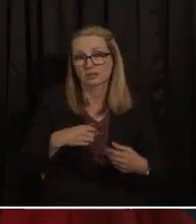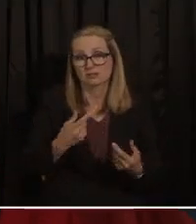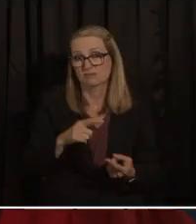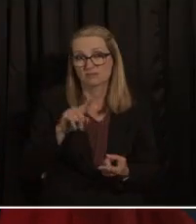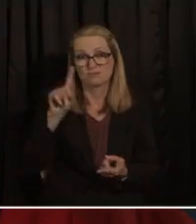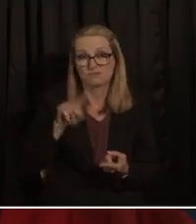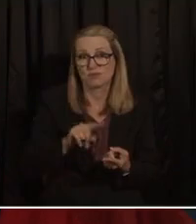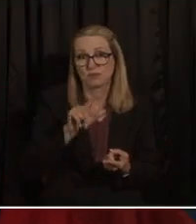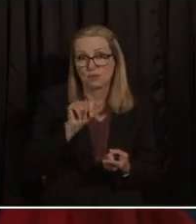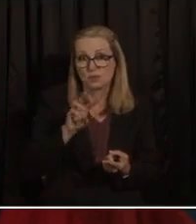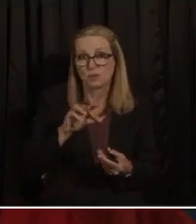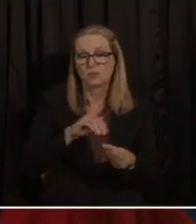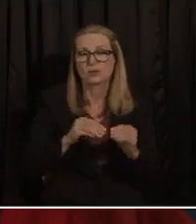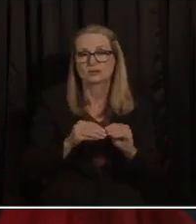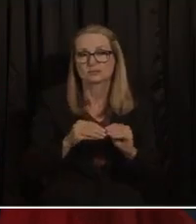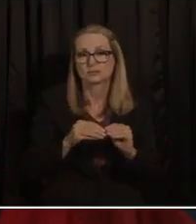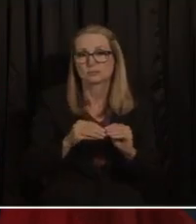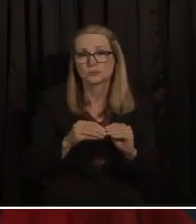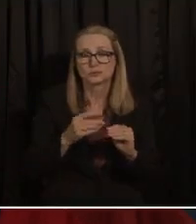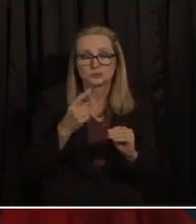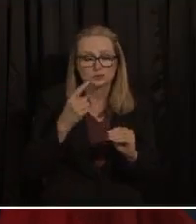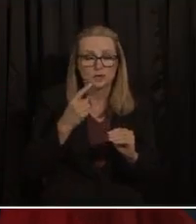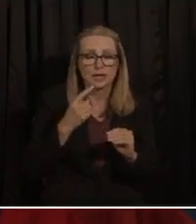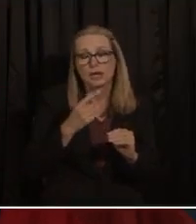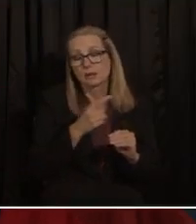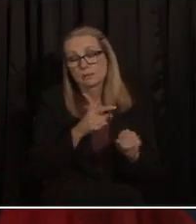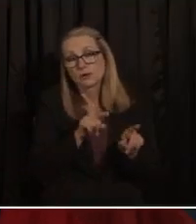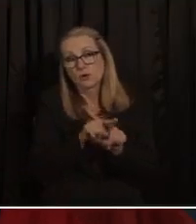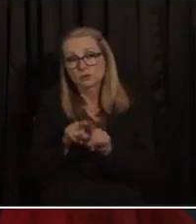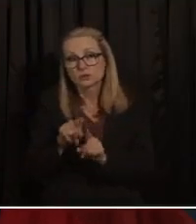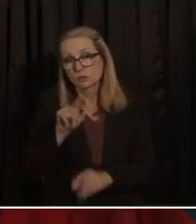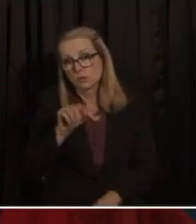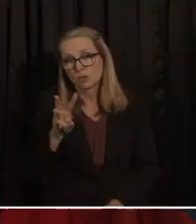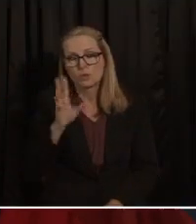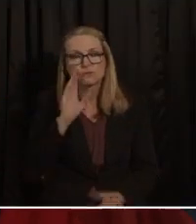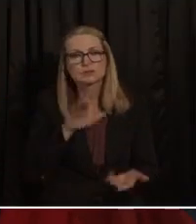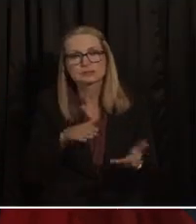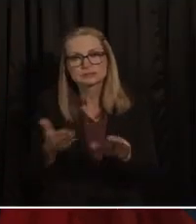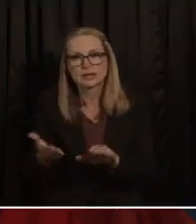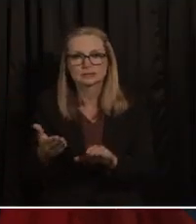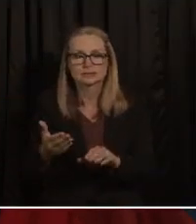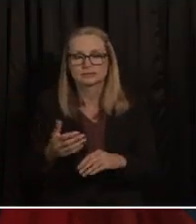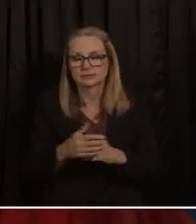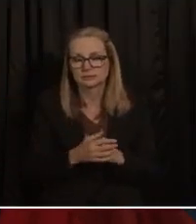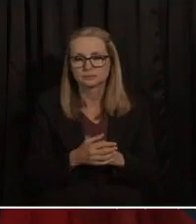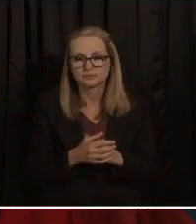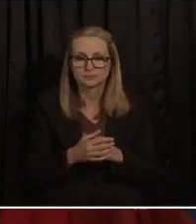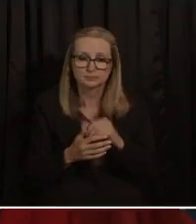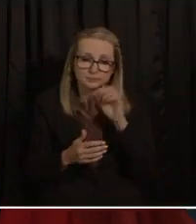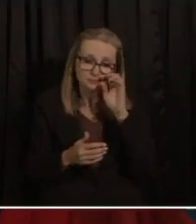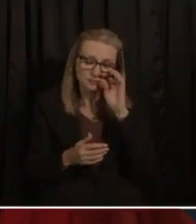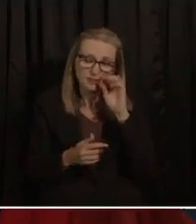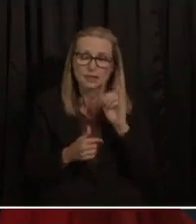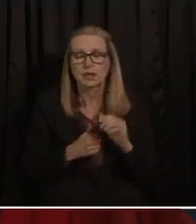of fatalities per capita, and we're the 6th lowest in terms of COVID rates today. And I'm thrilled